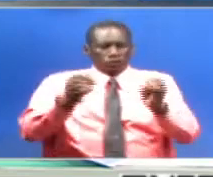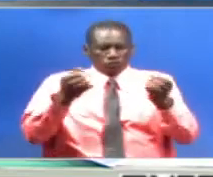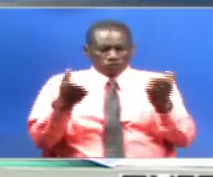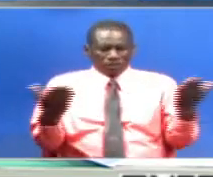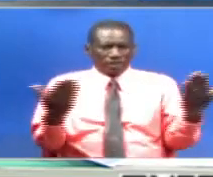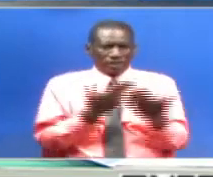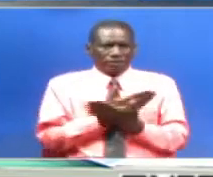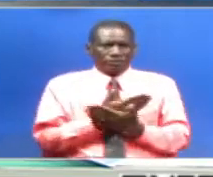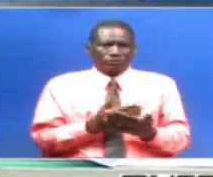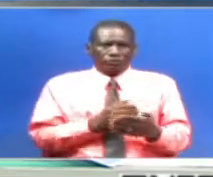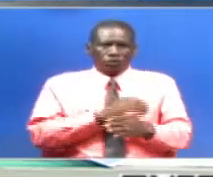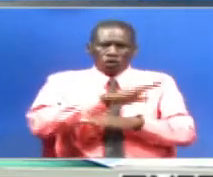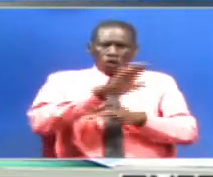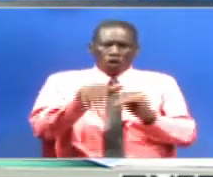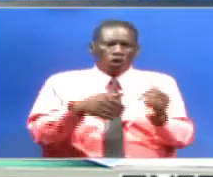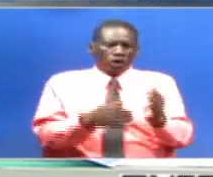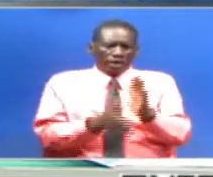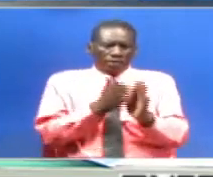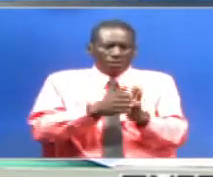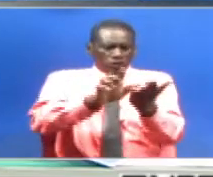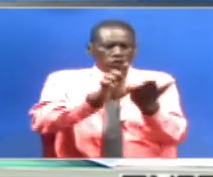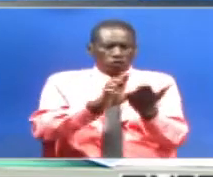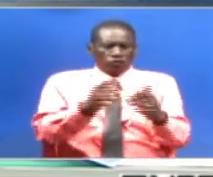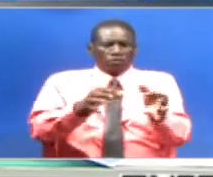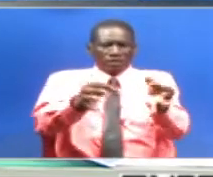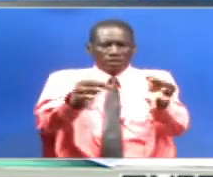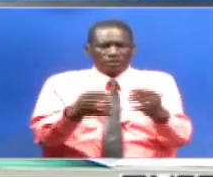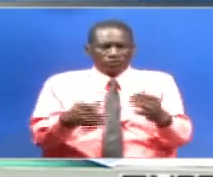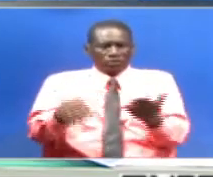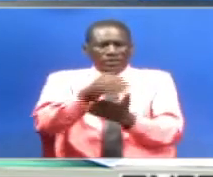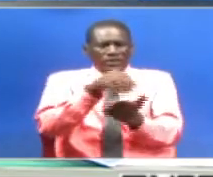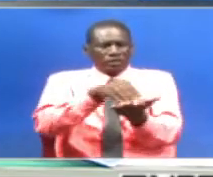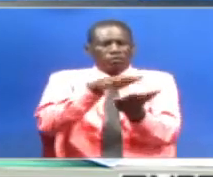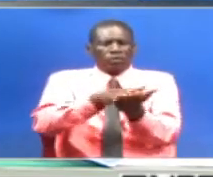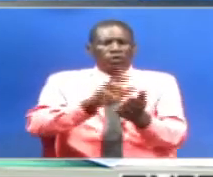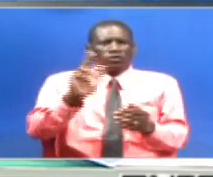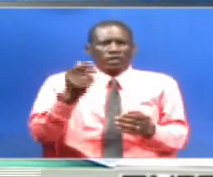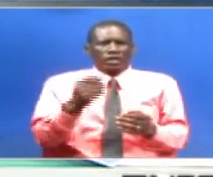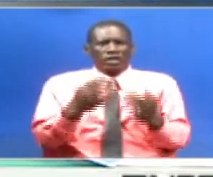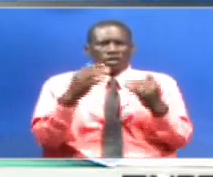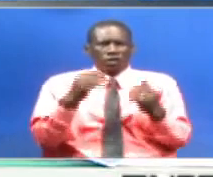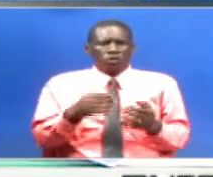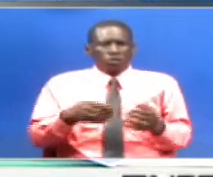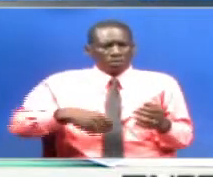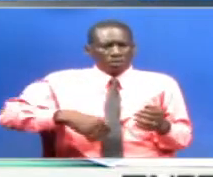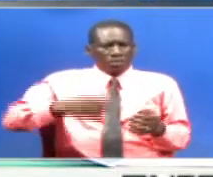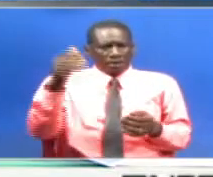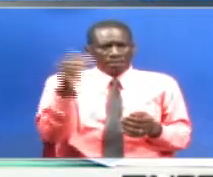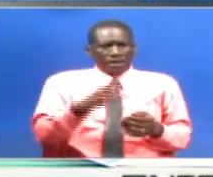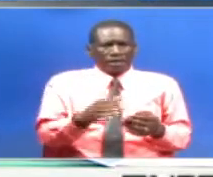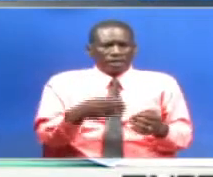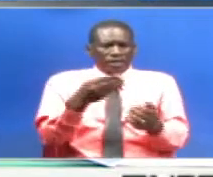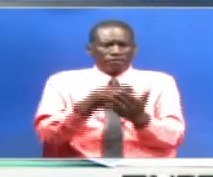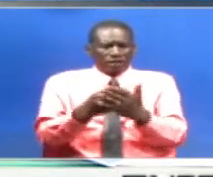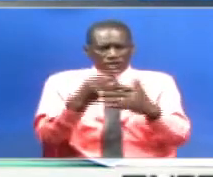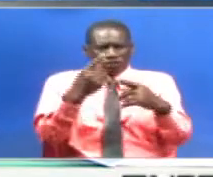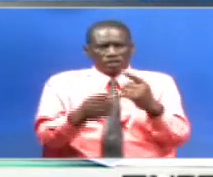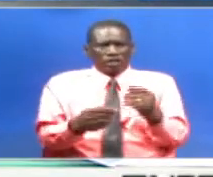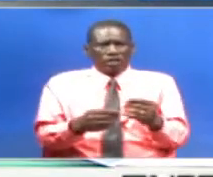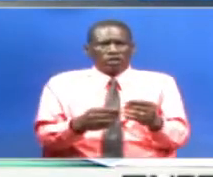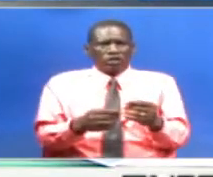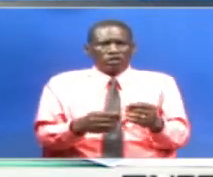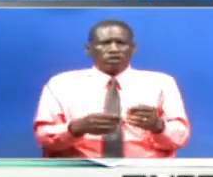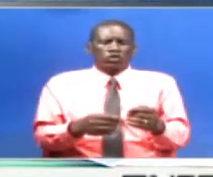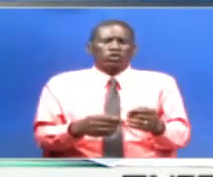It's all emergency loans tapped by the Treasury from the Central Bank of Kenya will be fully repaid within a financial year to curb a pileup